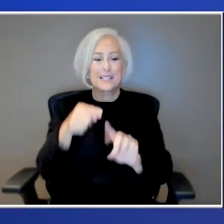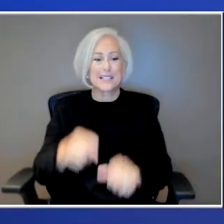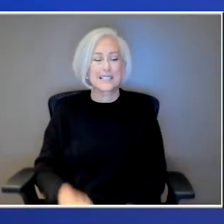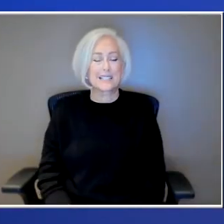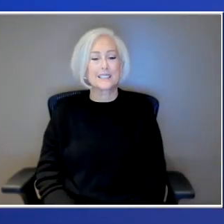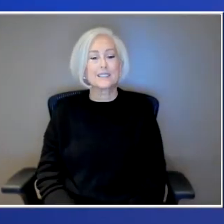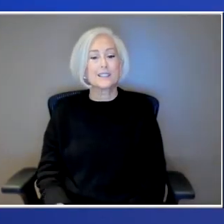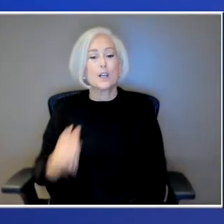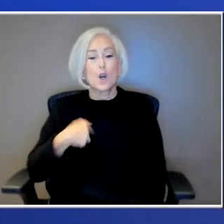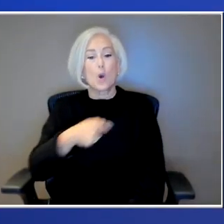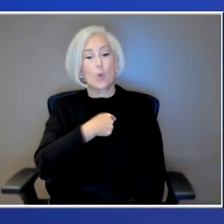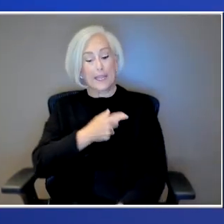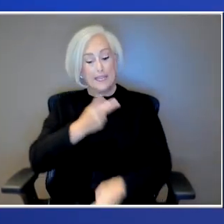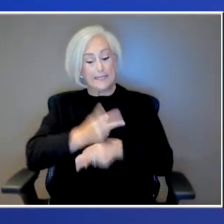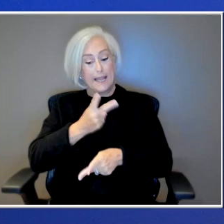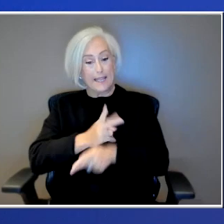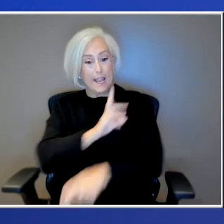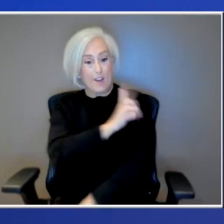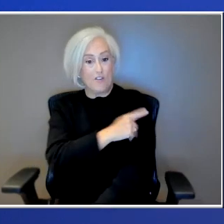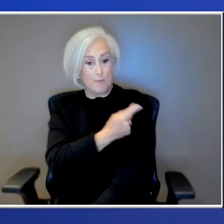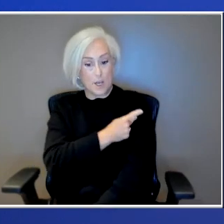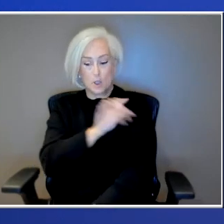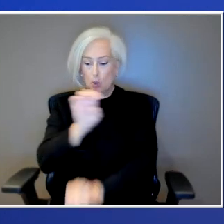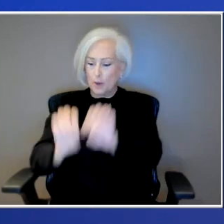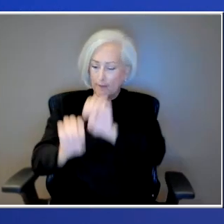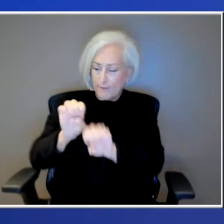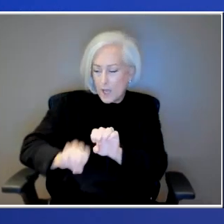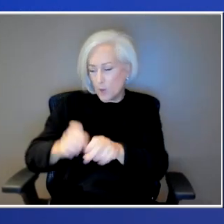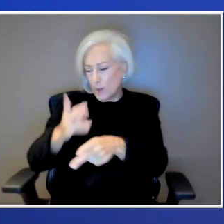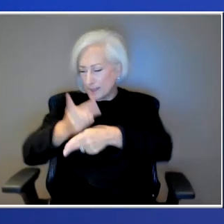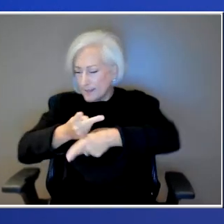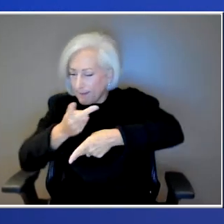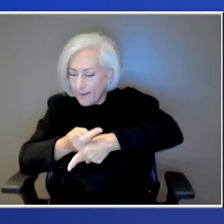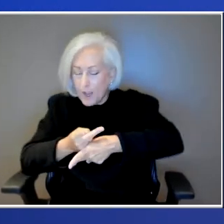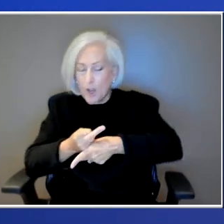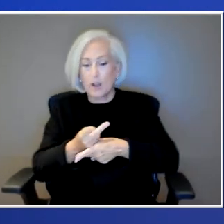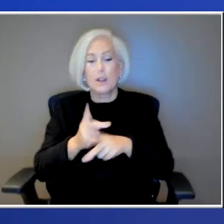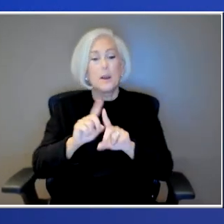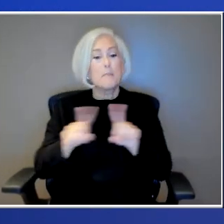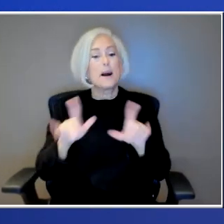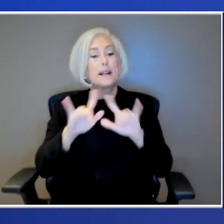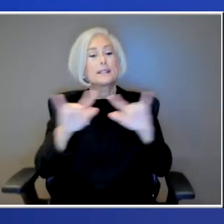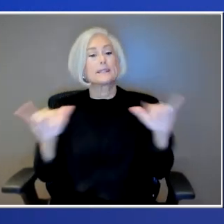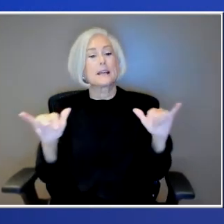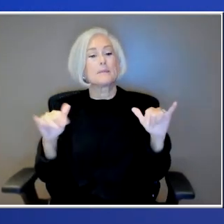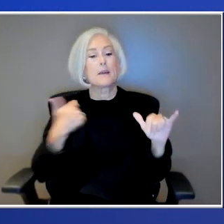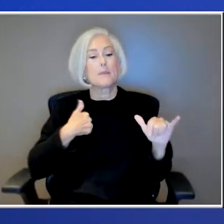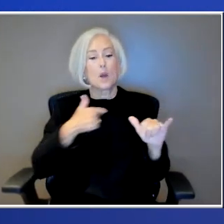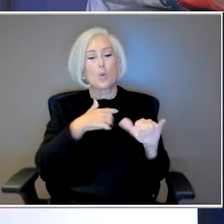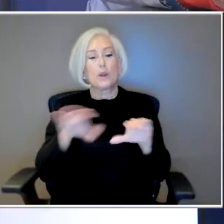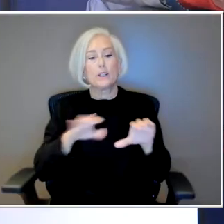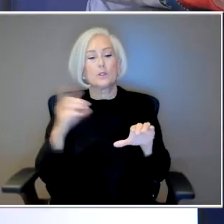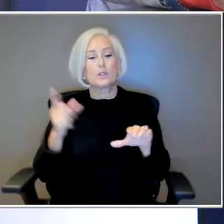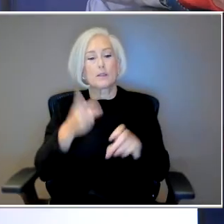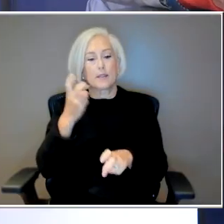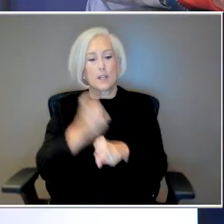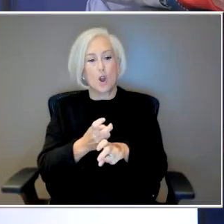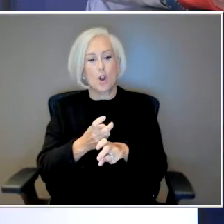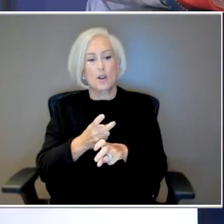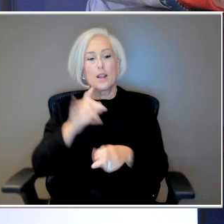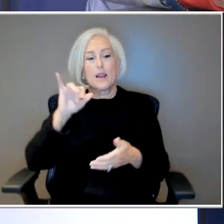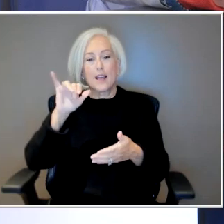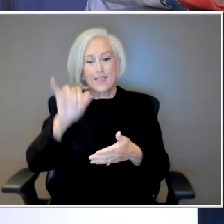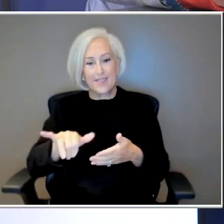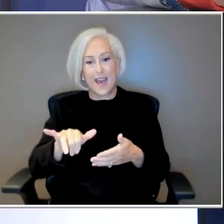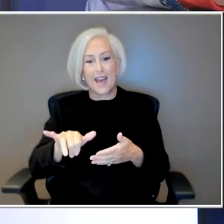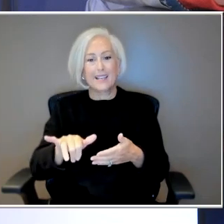treat patients, we evaluate them, treat them, but we also do something harder every day, and that is fight disinformation and misinformation. And